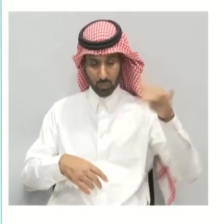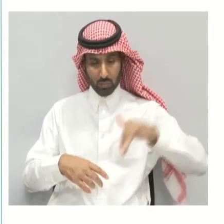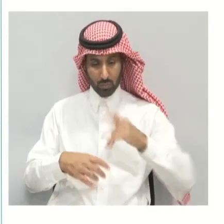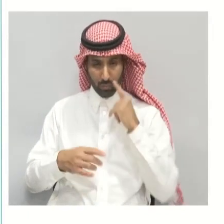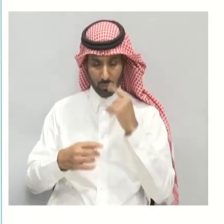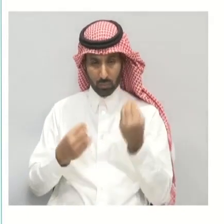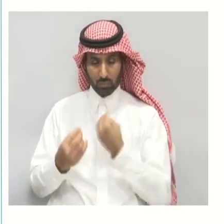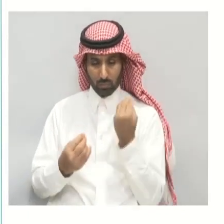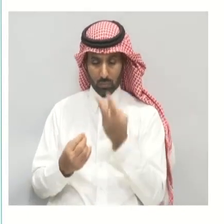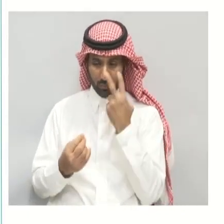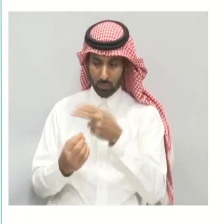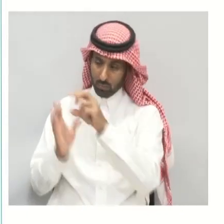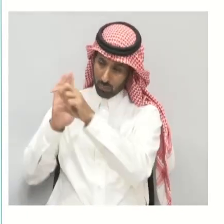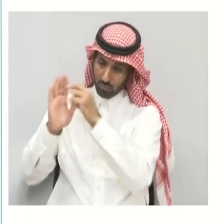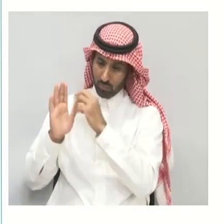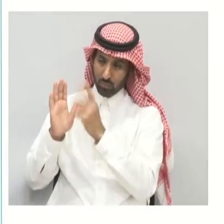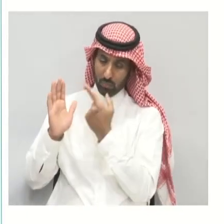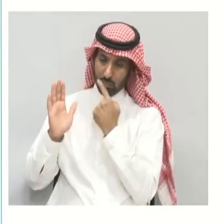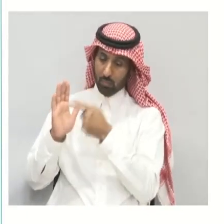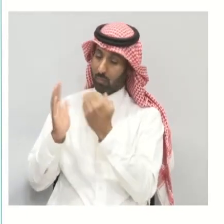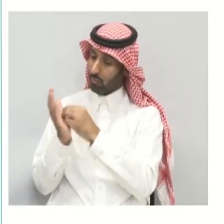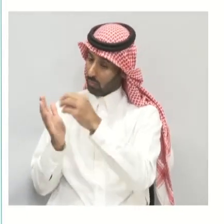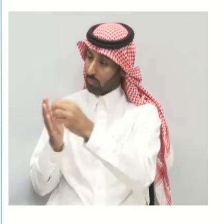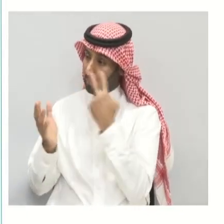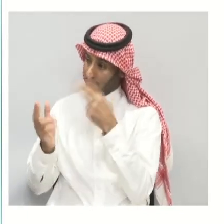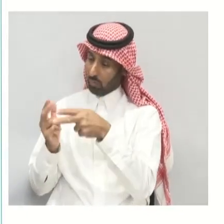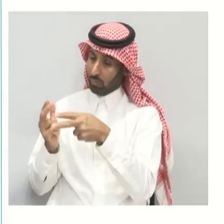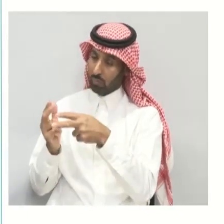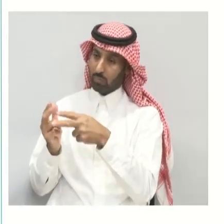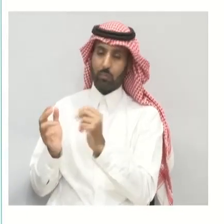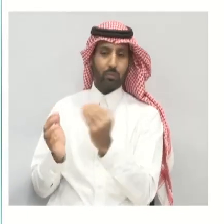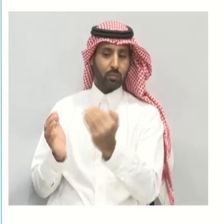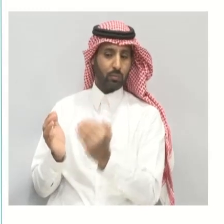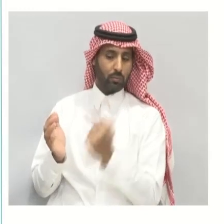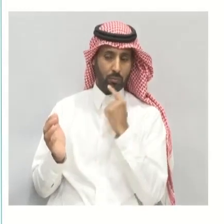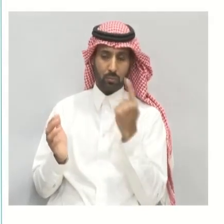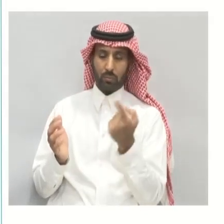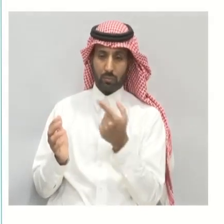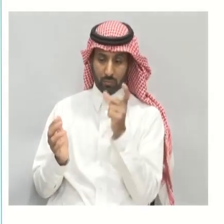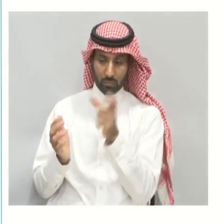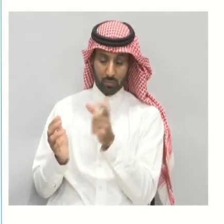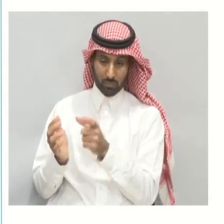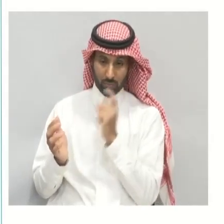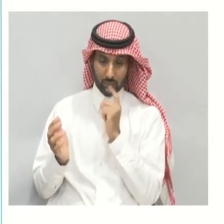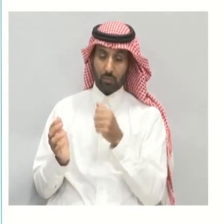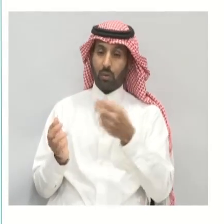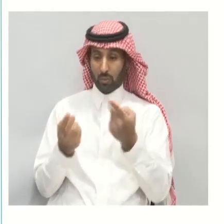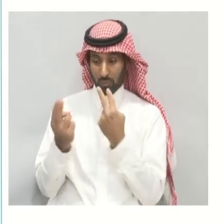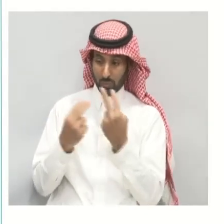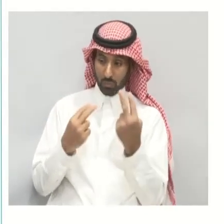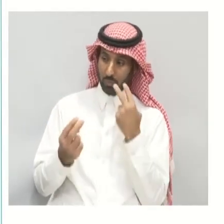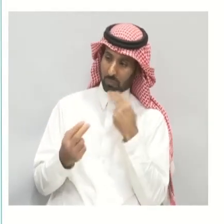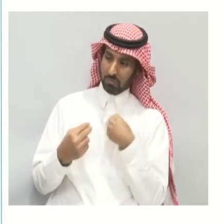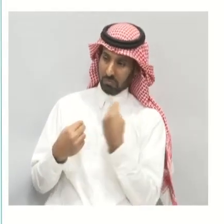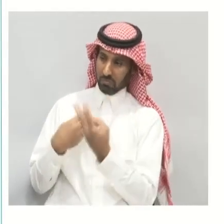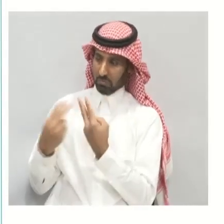here we can see a subtitle called the other attractions. Then the word, here we have the word attractions,